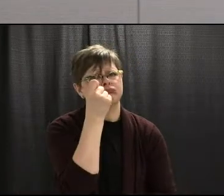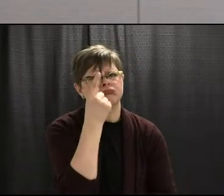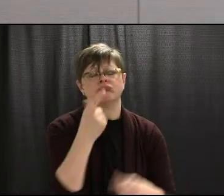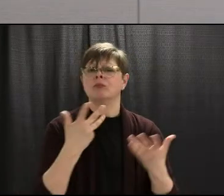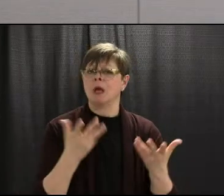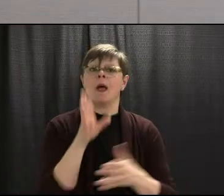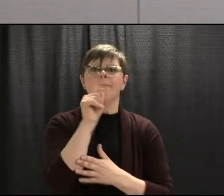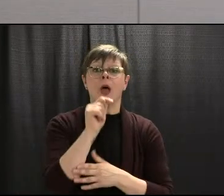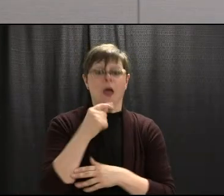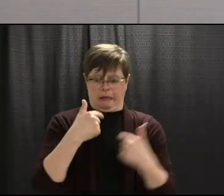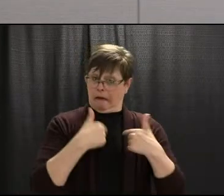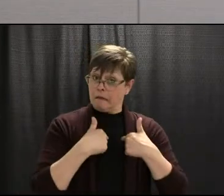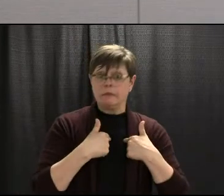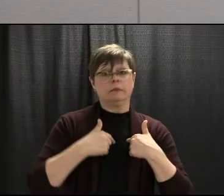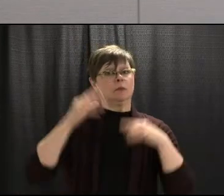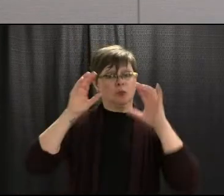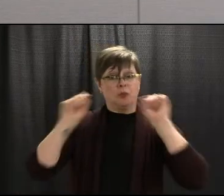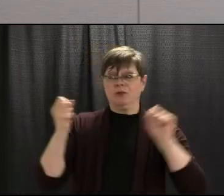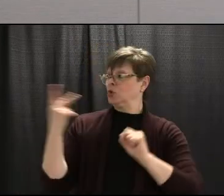Premier have said,